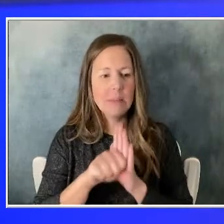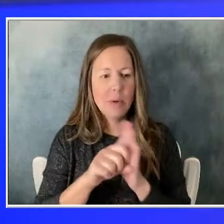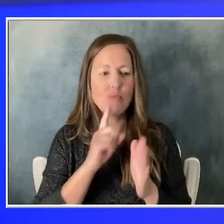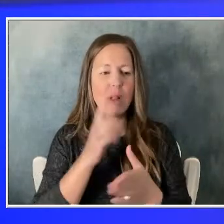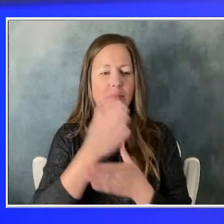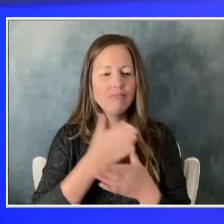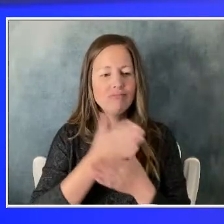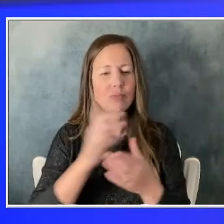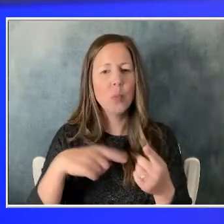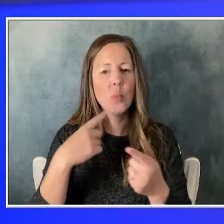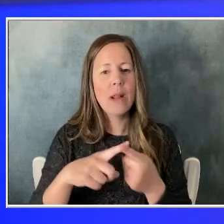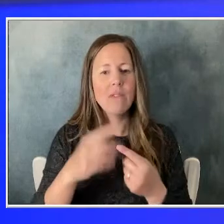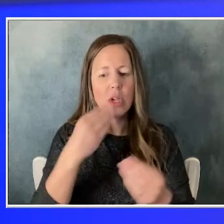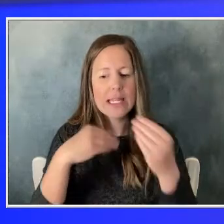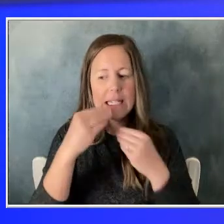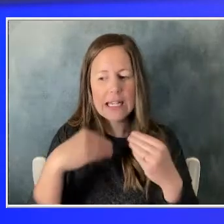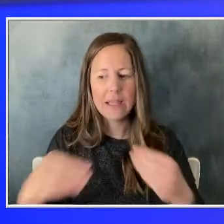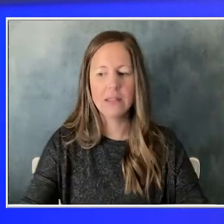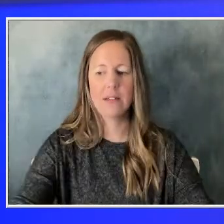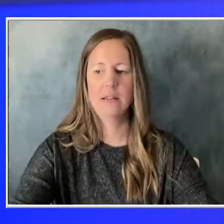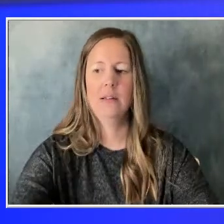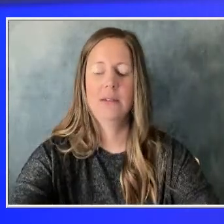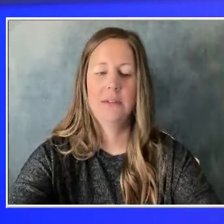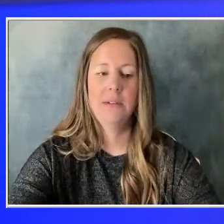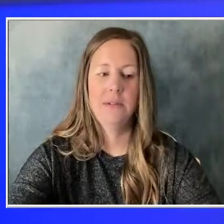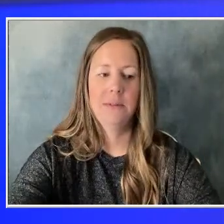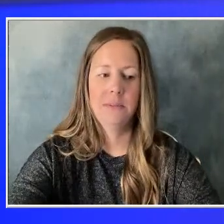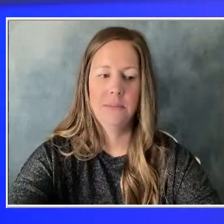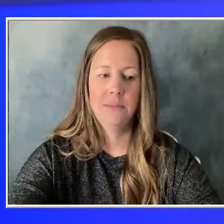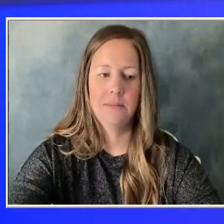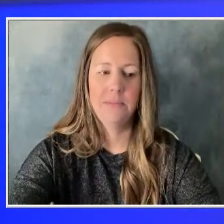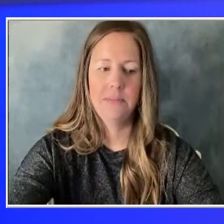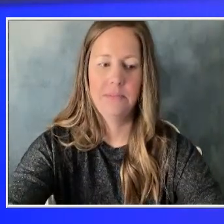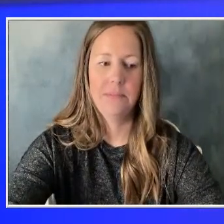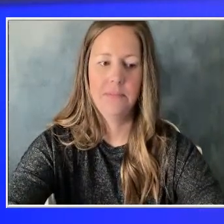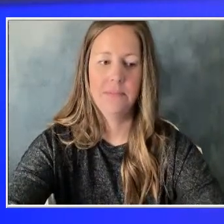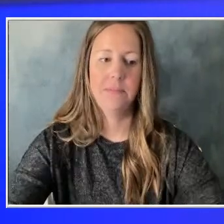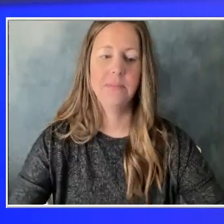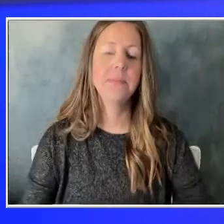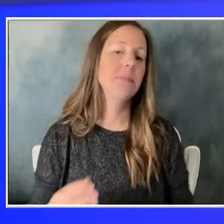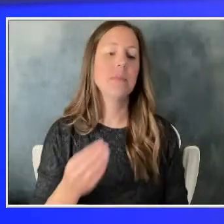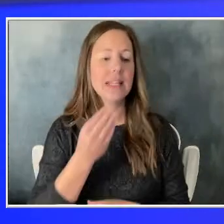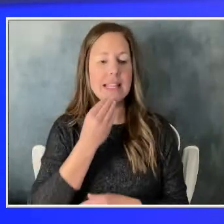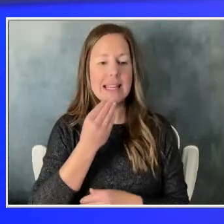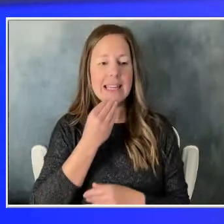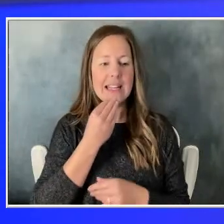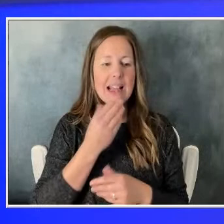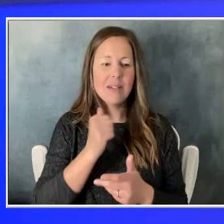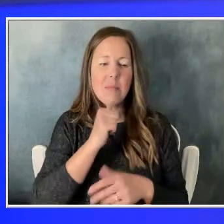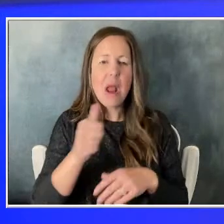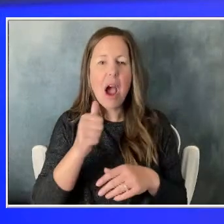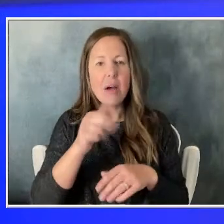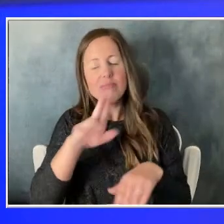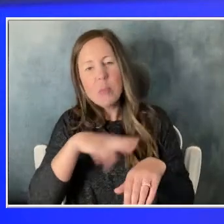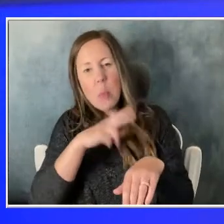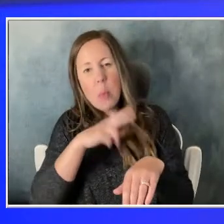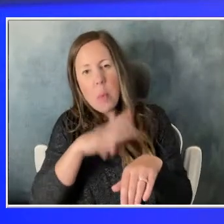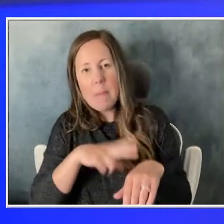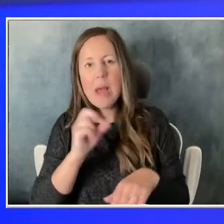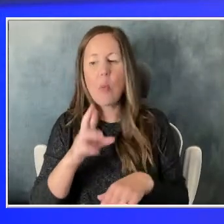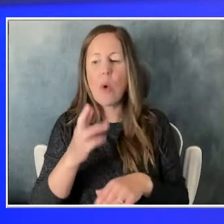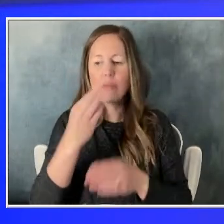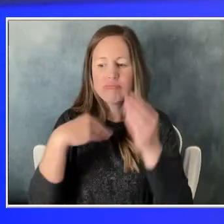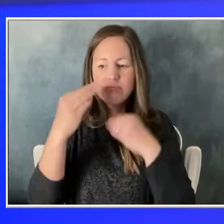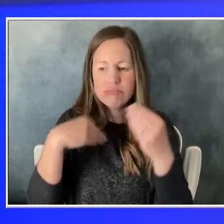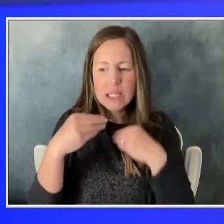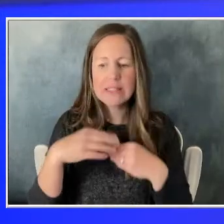not regularly or eating not as much as you should do, and then you do more than you do. That happens, called common